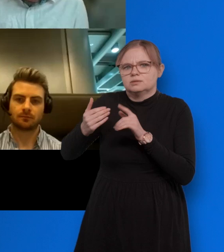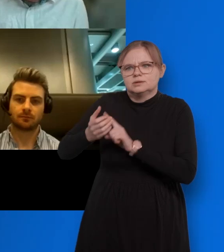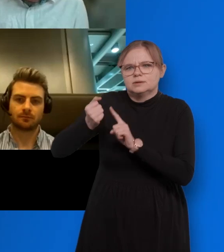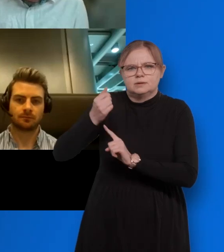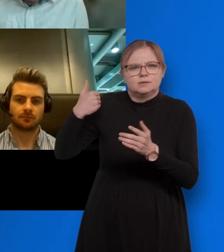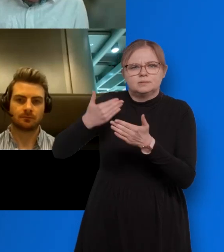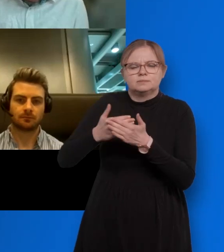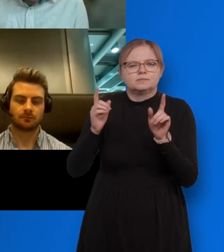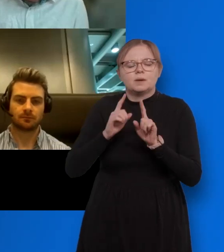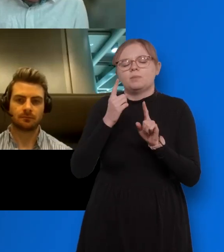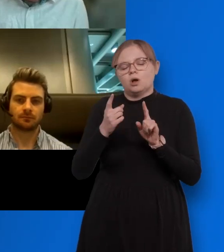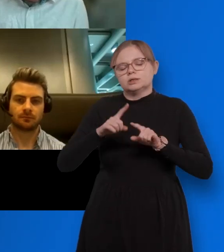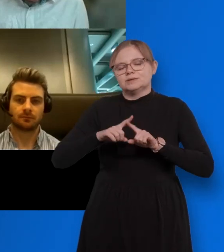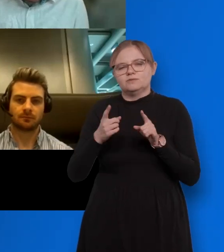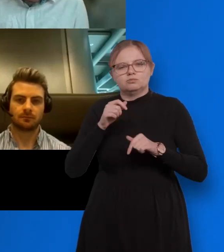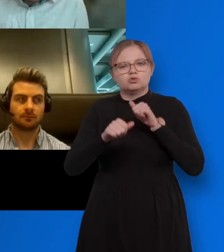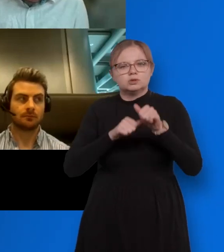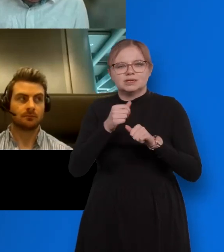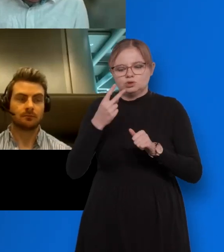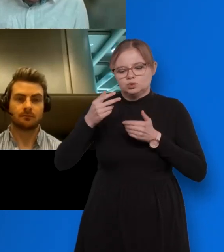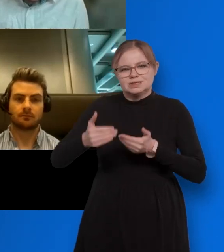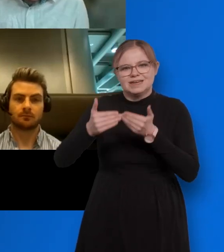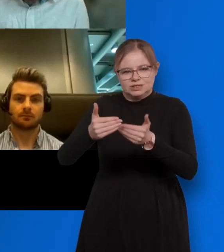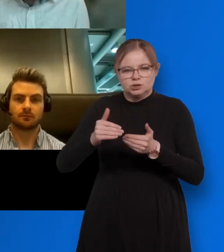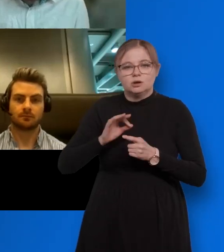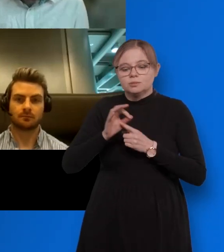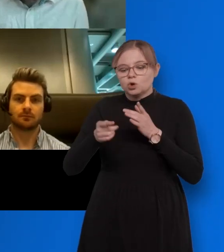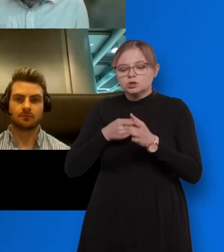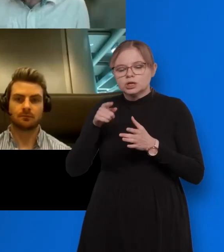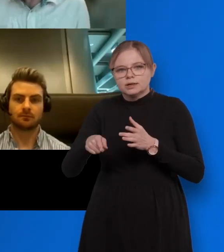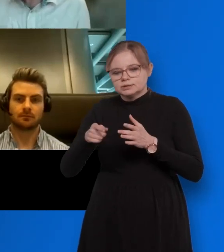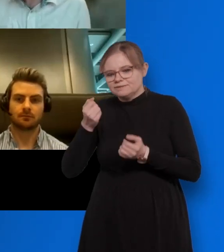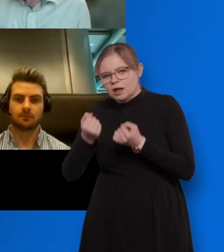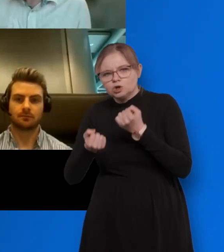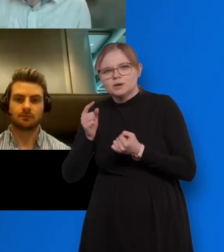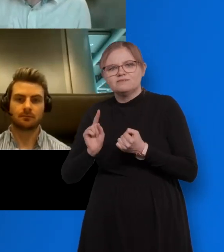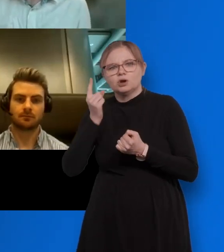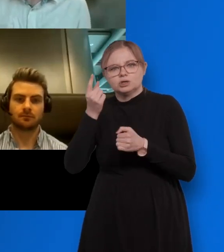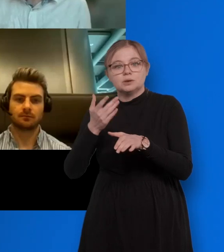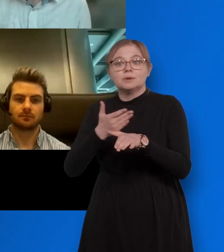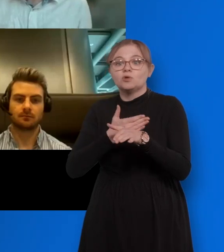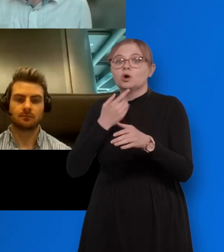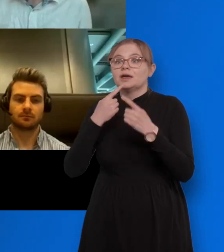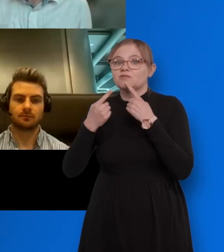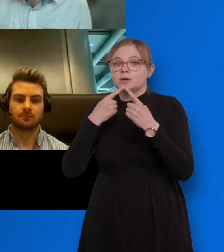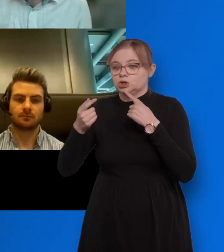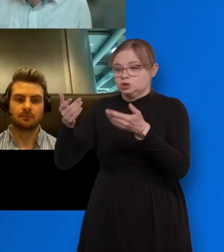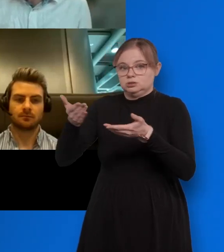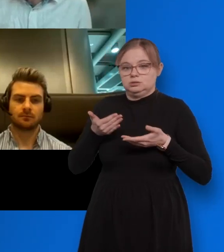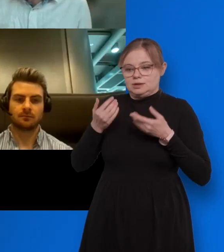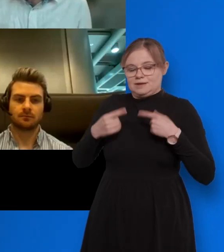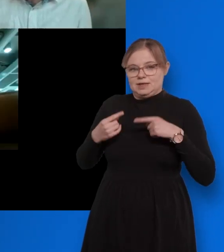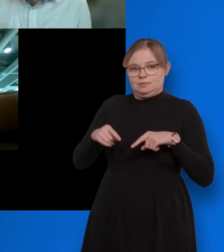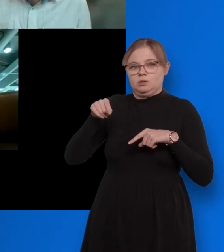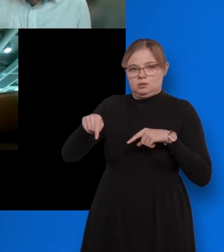of two-stage grant review where a project is evaluated first before any information about the researchers is made available to